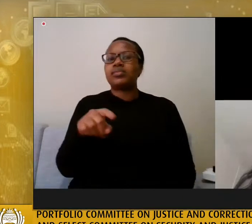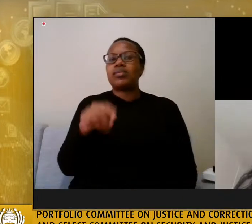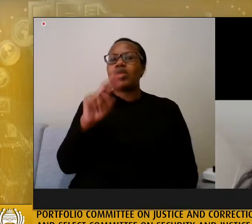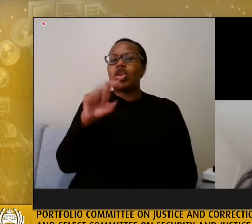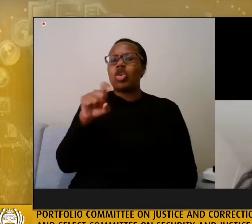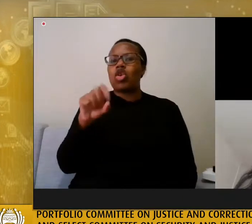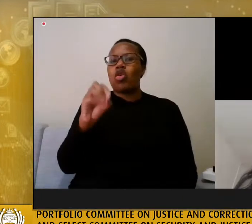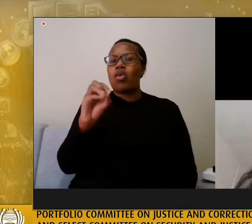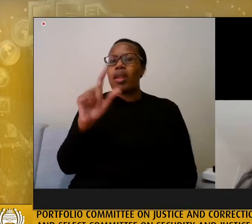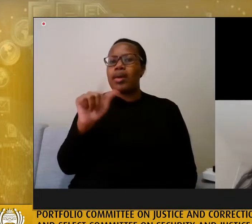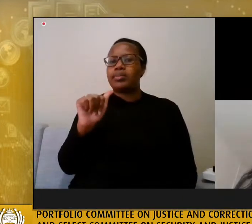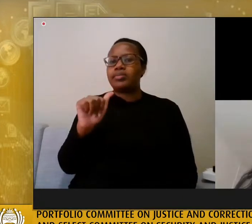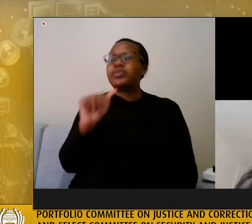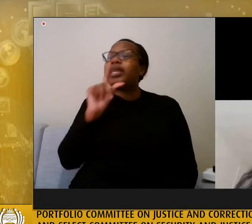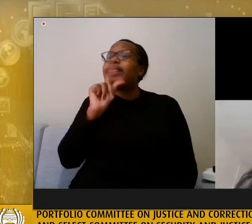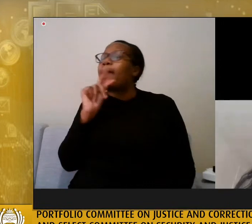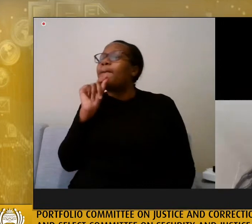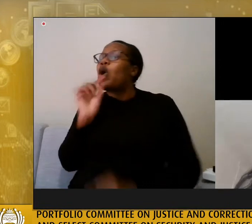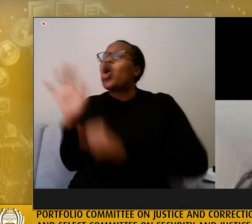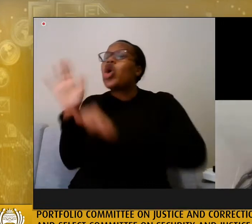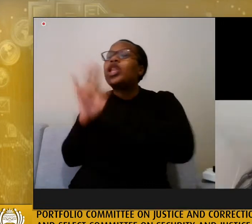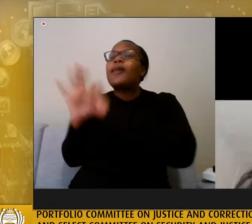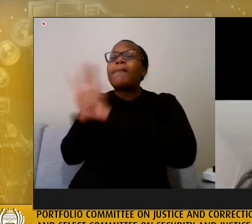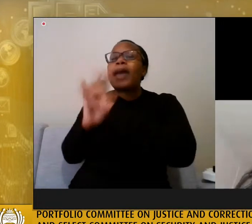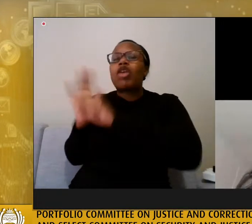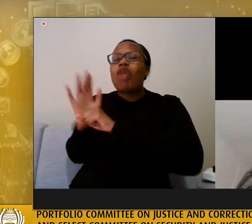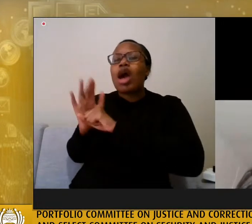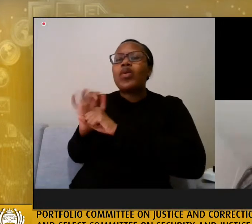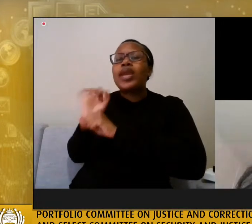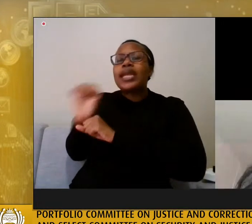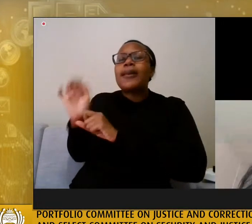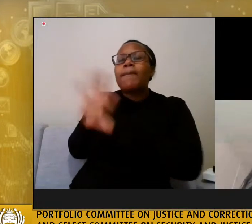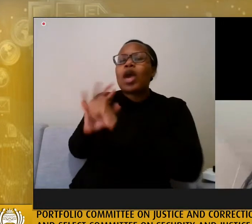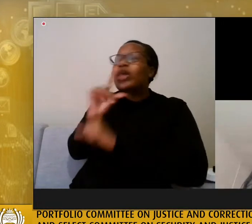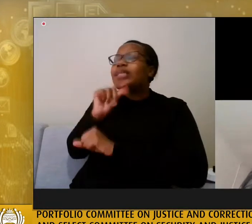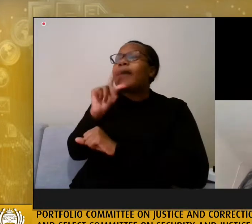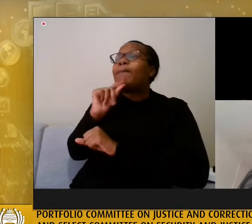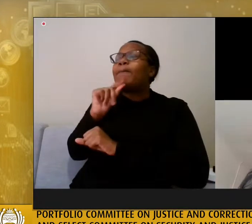just deal with the bird that is screaming at the back.